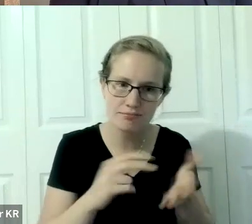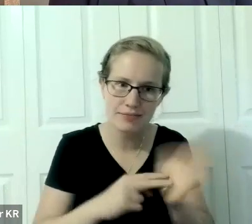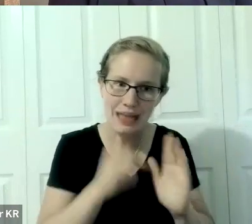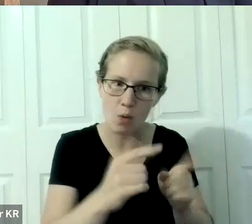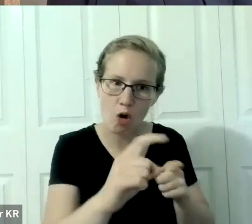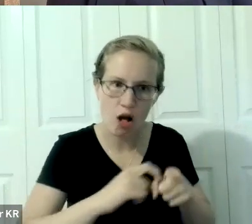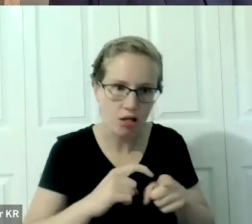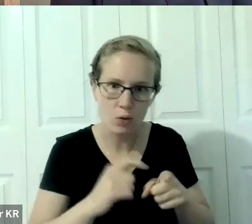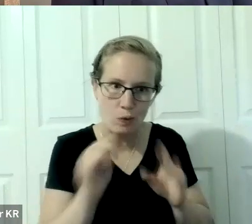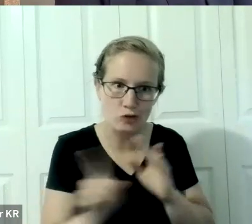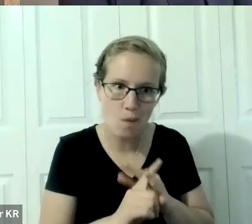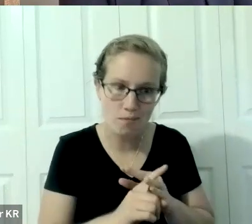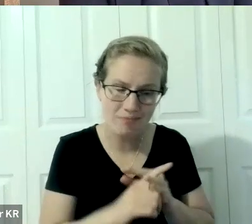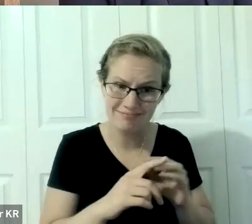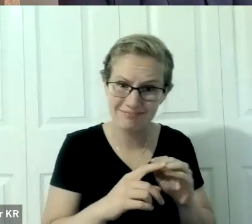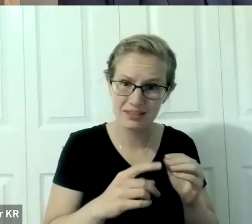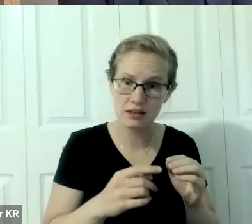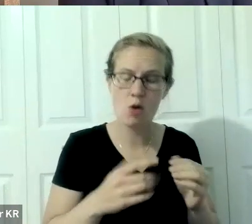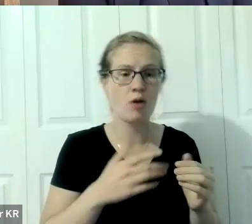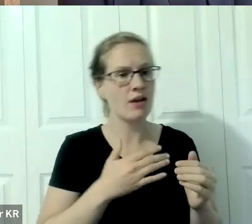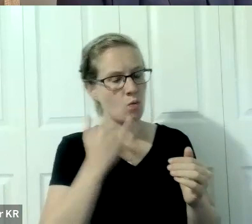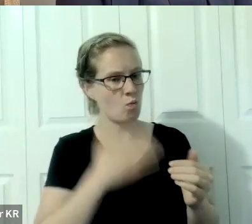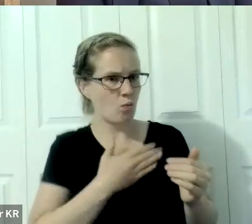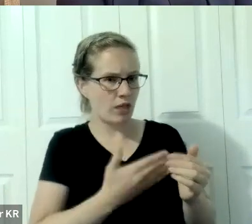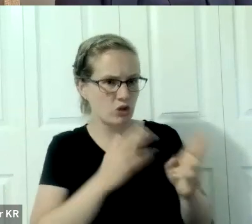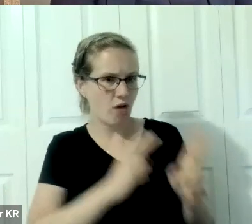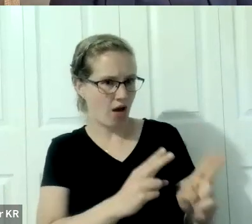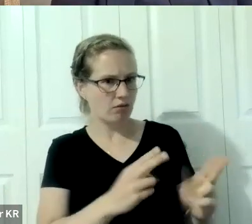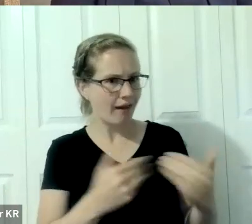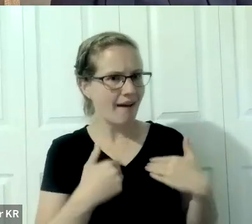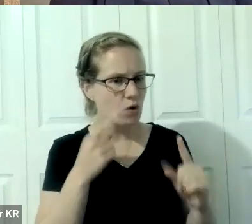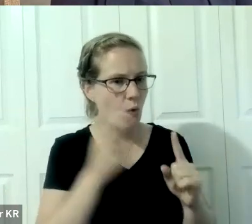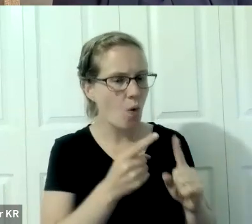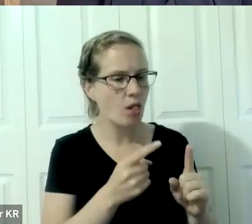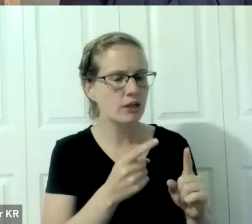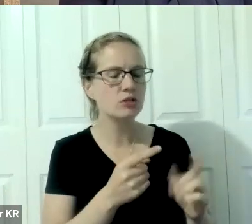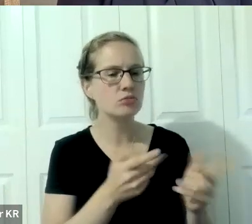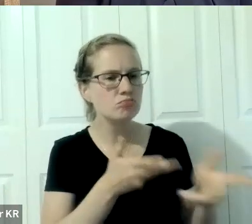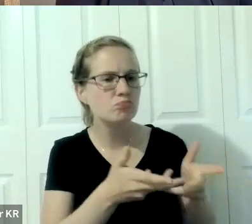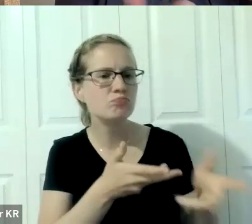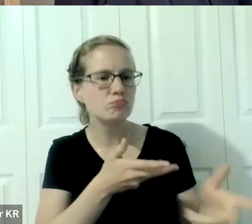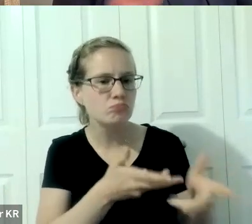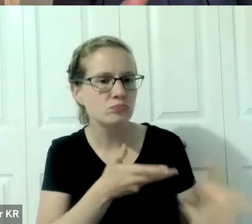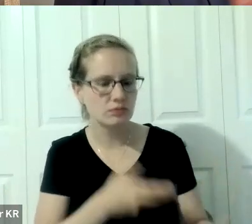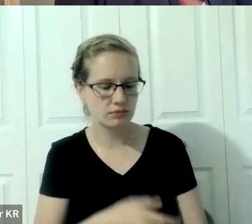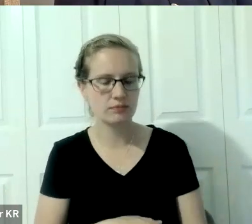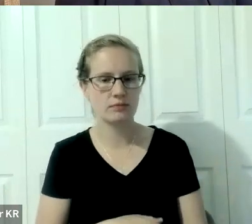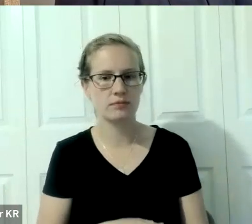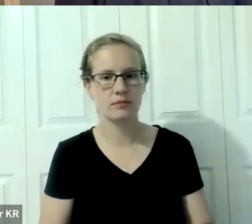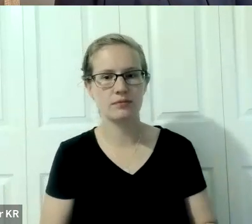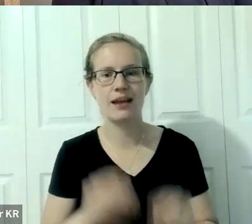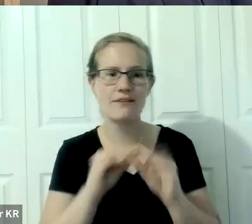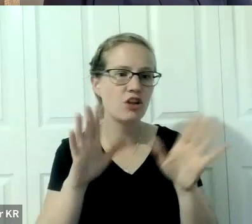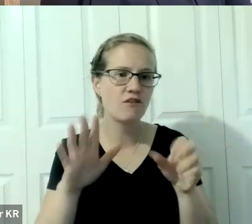up. And so, you know, we need to honor that and just kind of stay with that. And then obviously I do a full